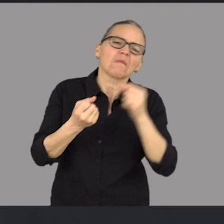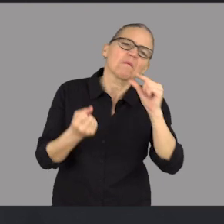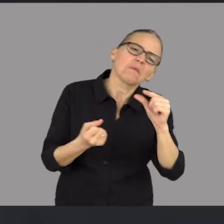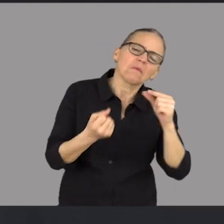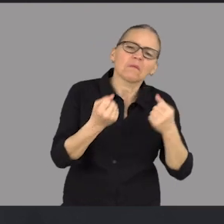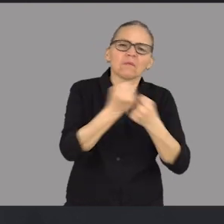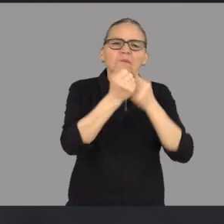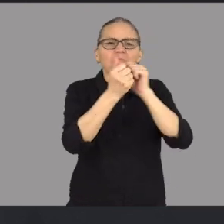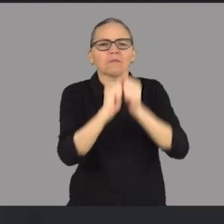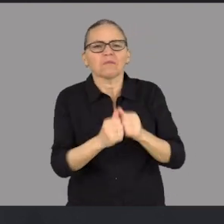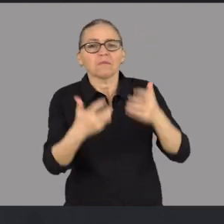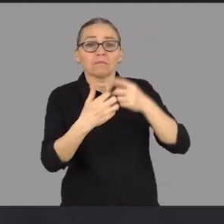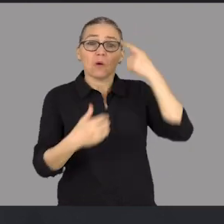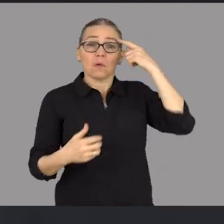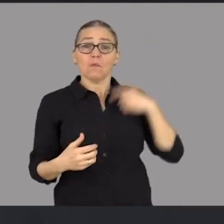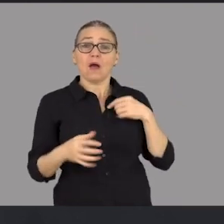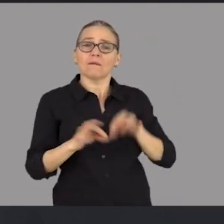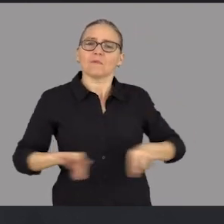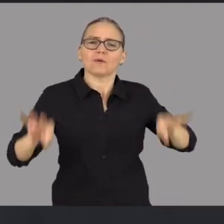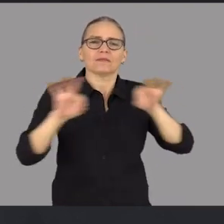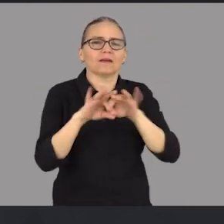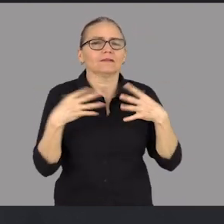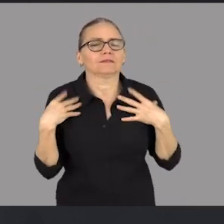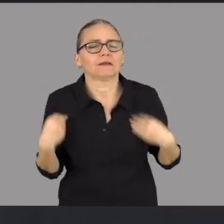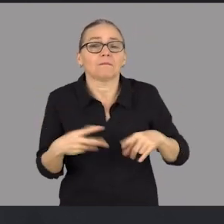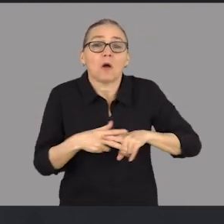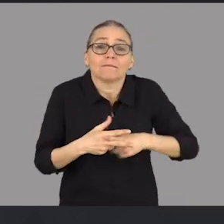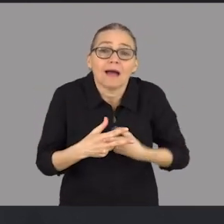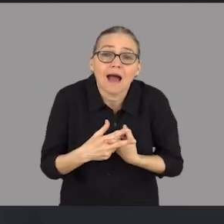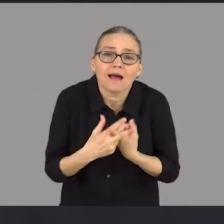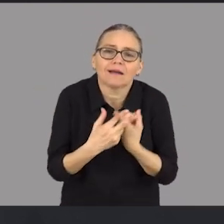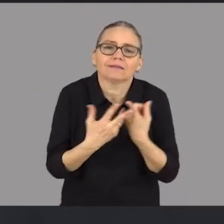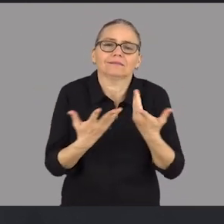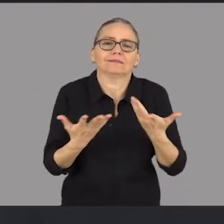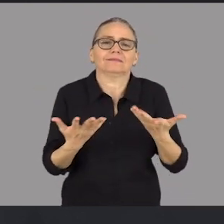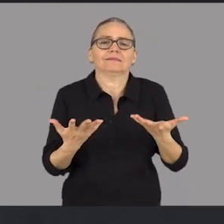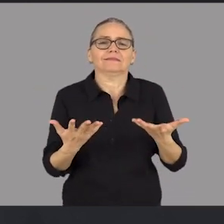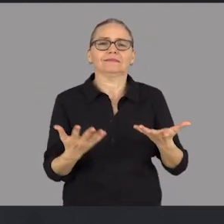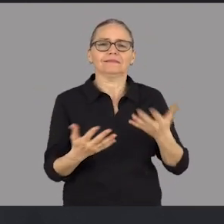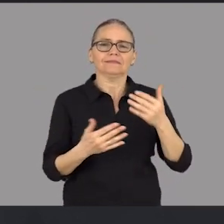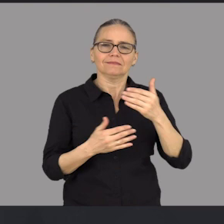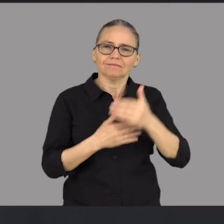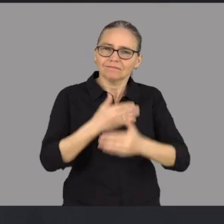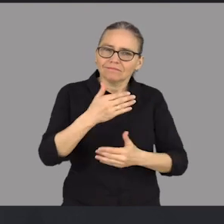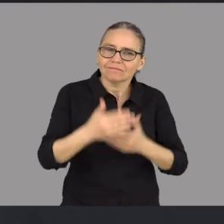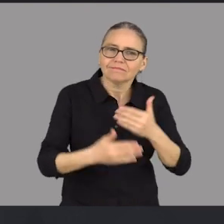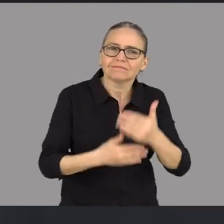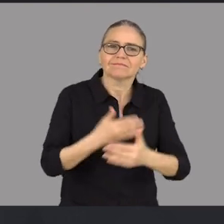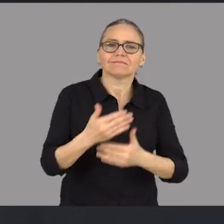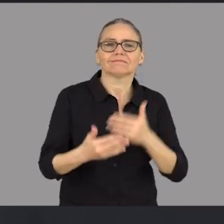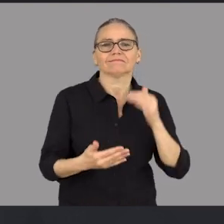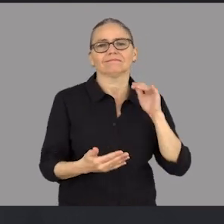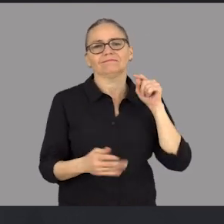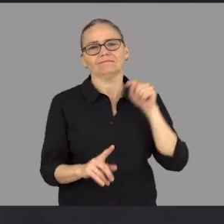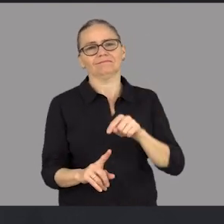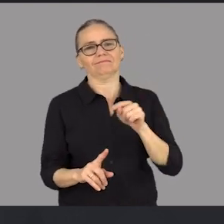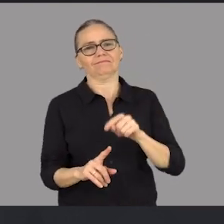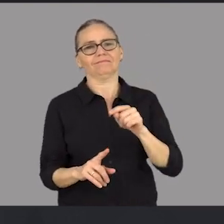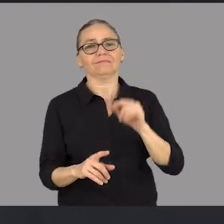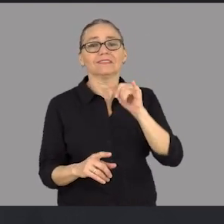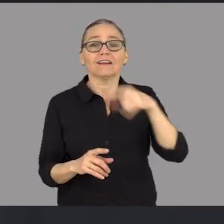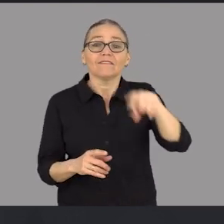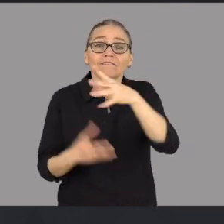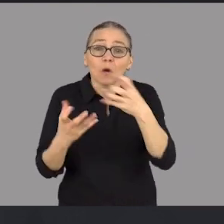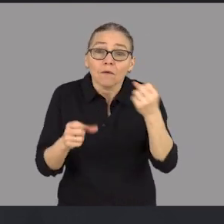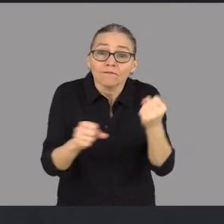of the other employees I have, we've got strong ones, and we've got some other ones that, we have to work with and do other type of accommodations as well. So I